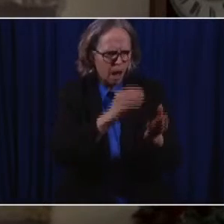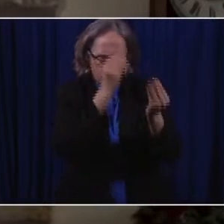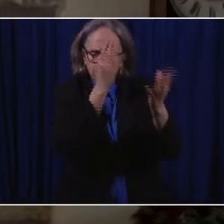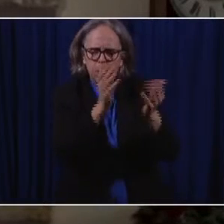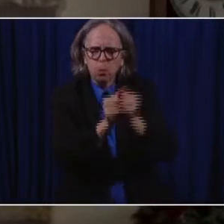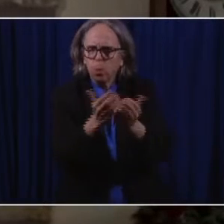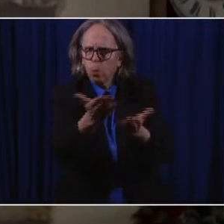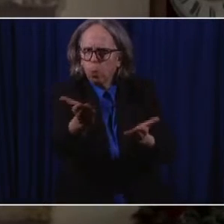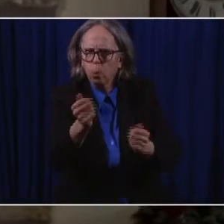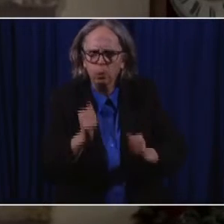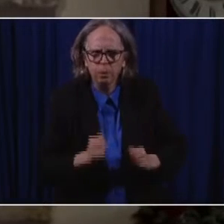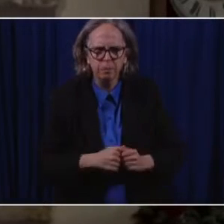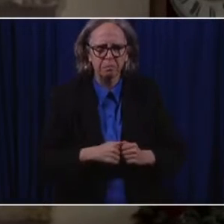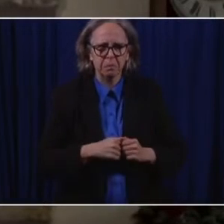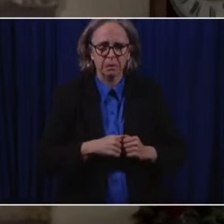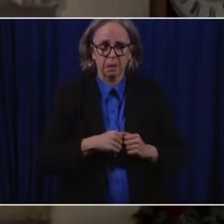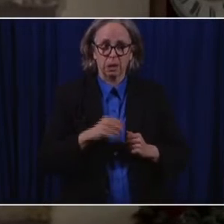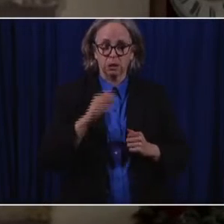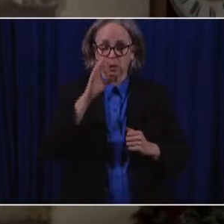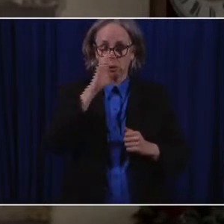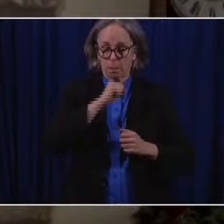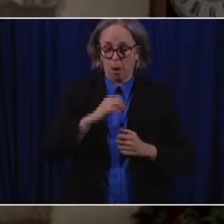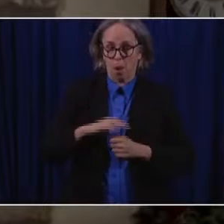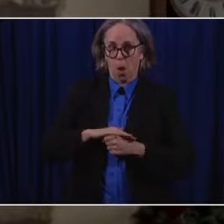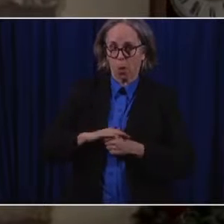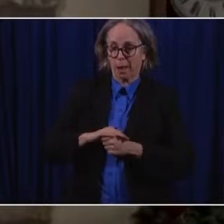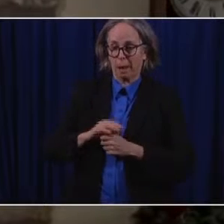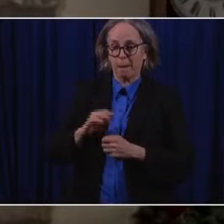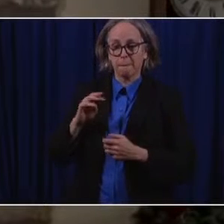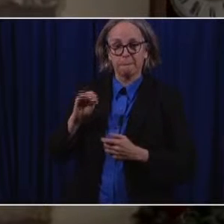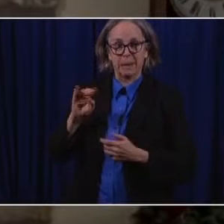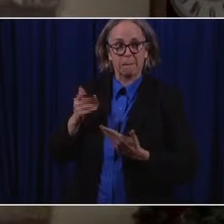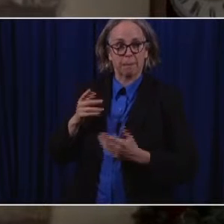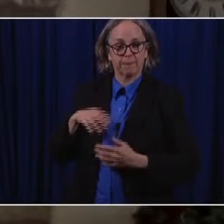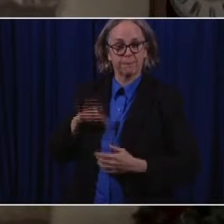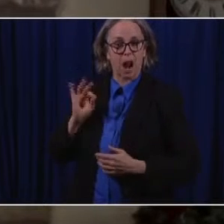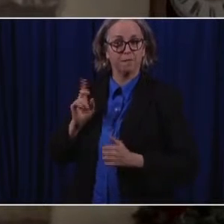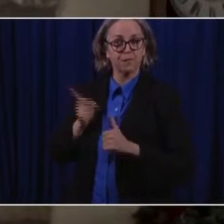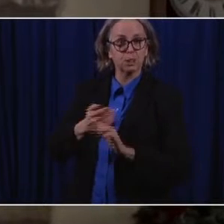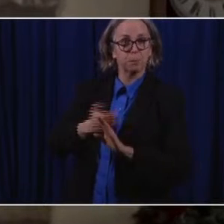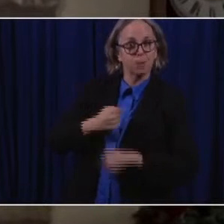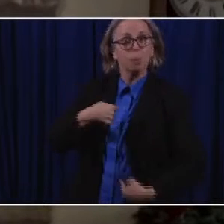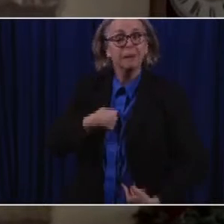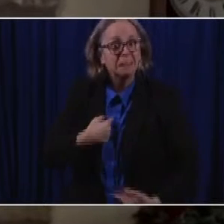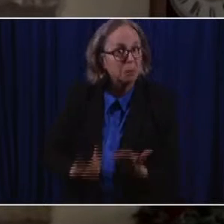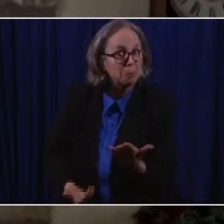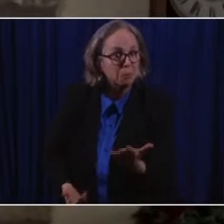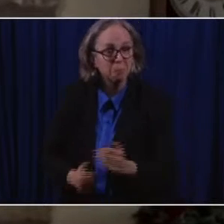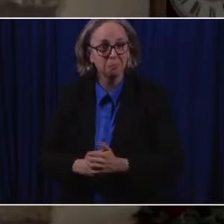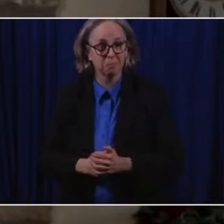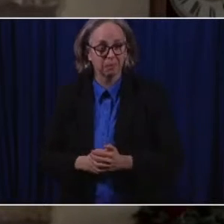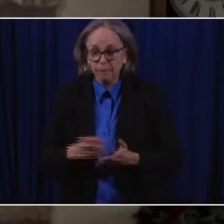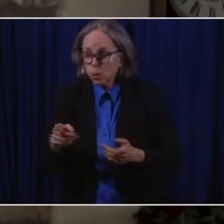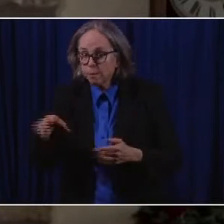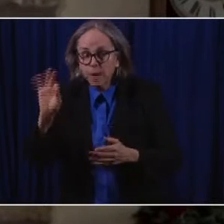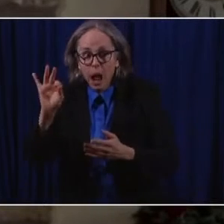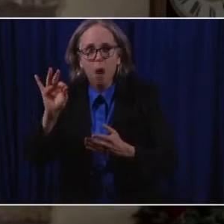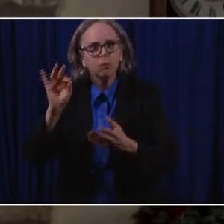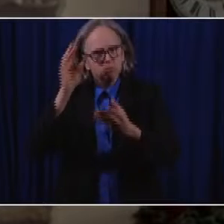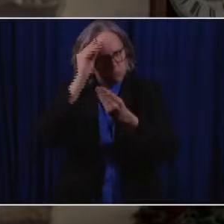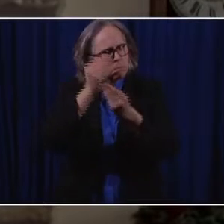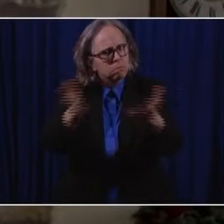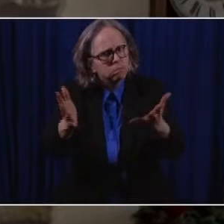media before, we might even see it. But anything that we know, we will certainly report. I would just say,